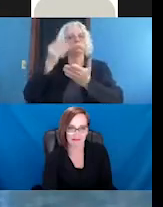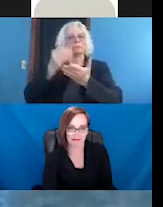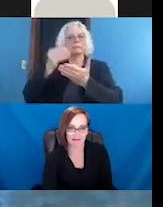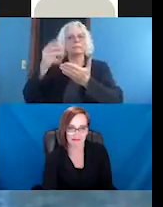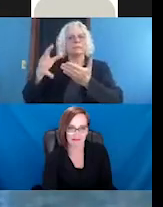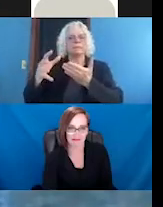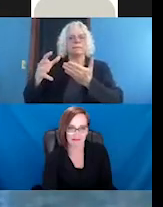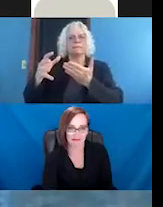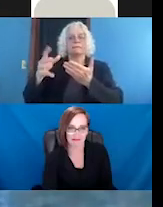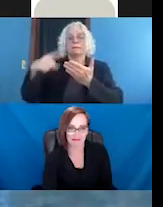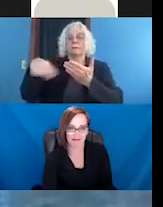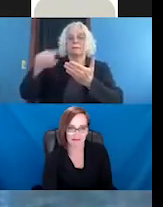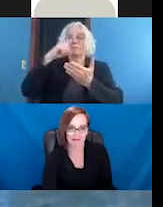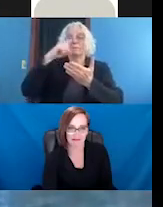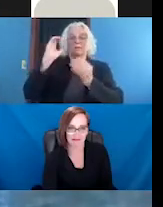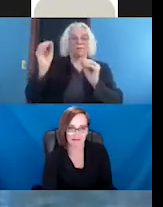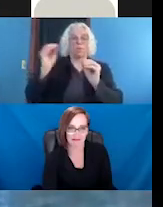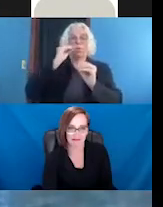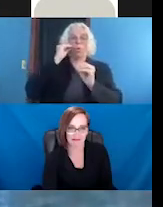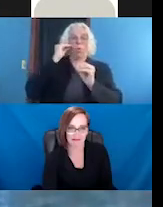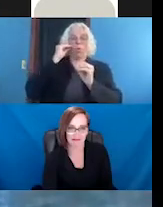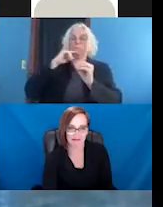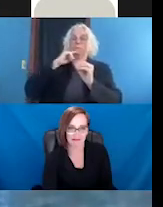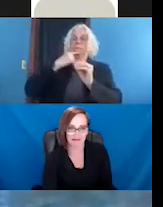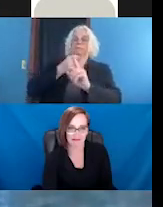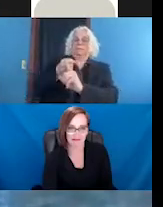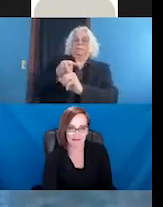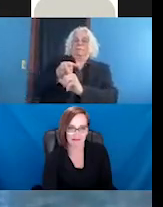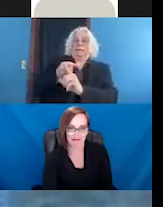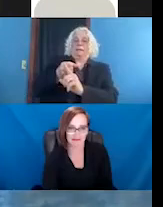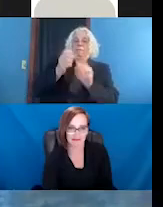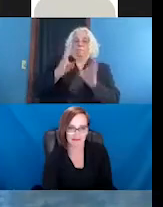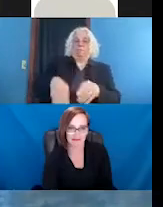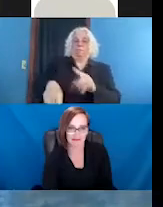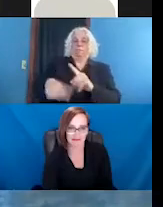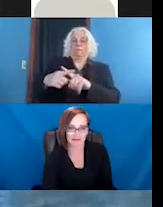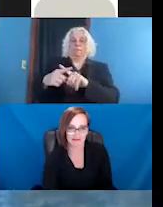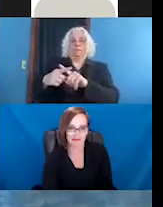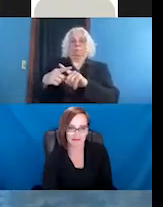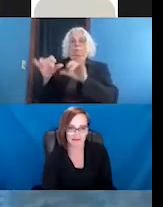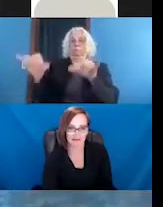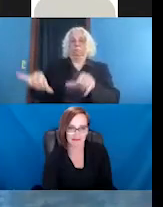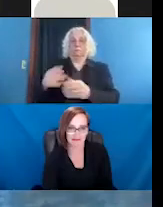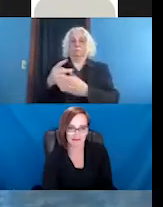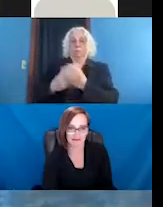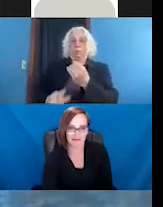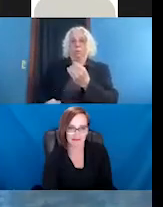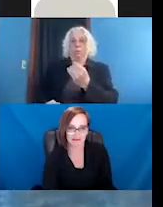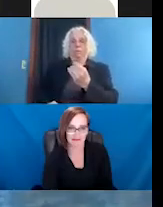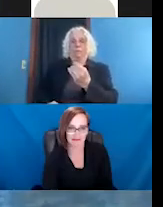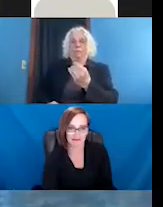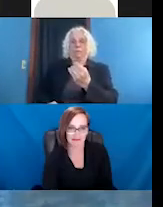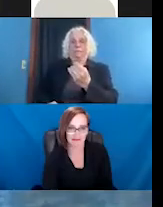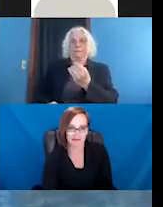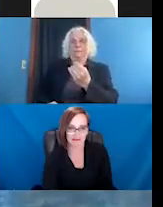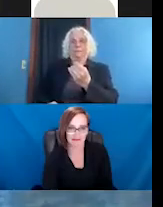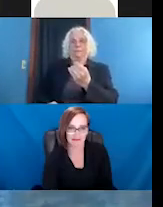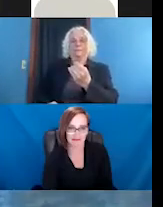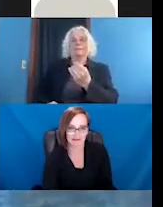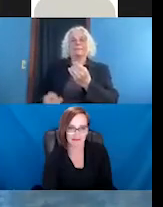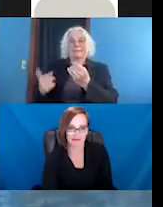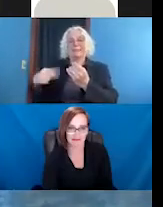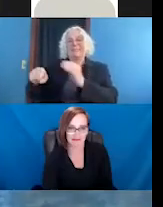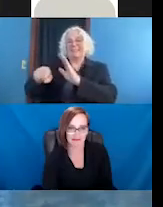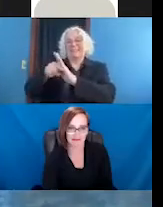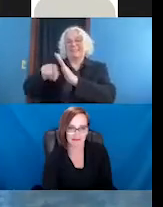is a very significant, for that person. Houseless is significant, but it's also a huge cost of the negative benefits